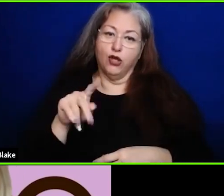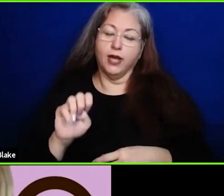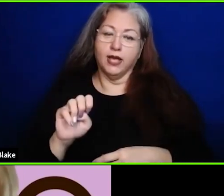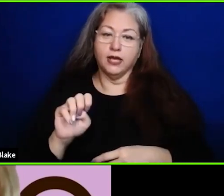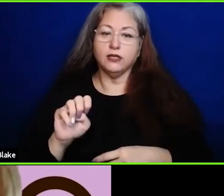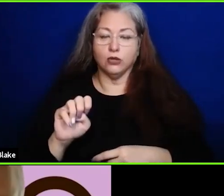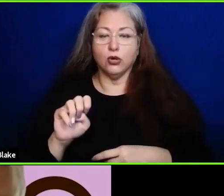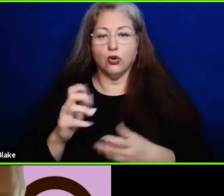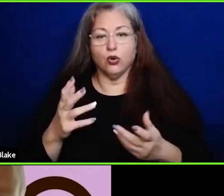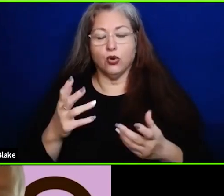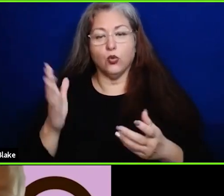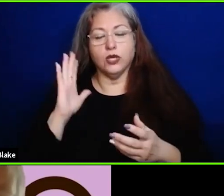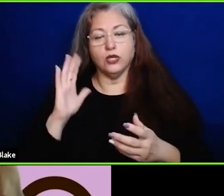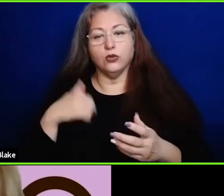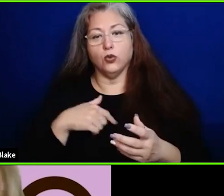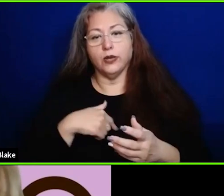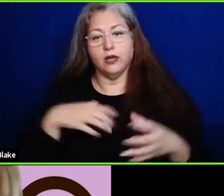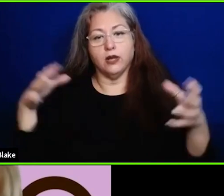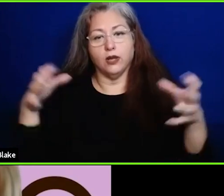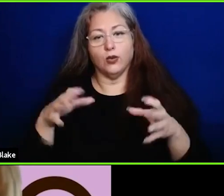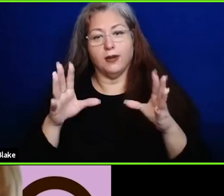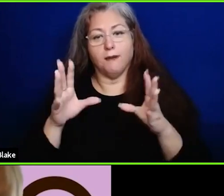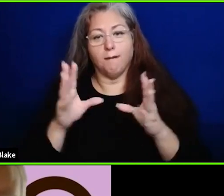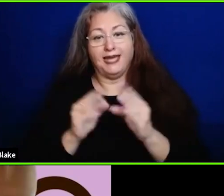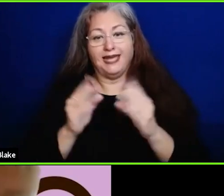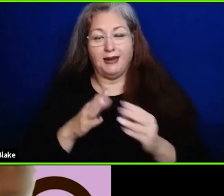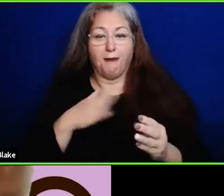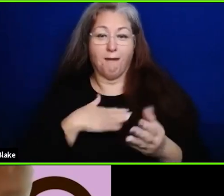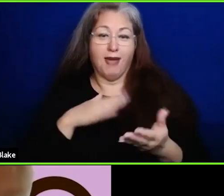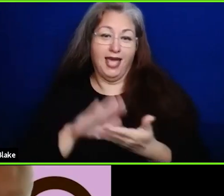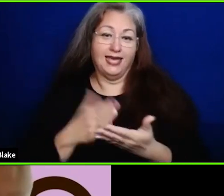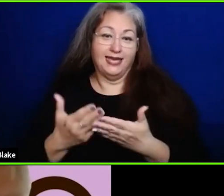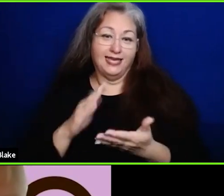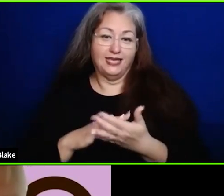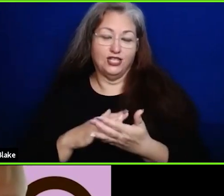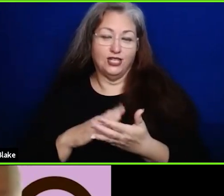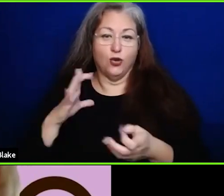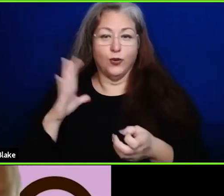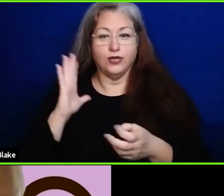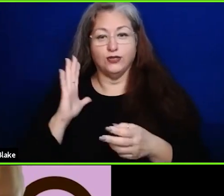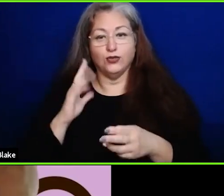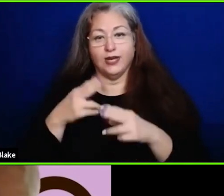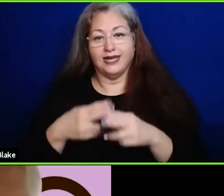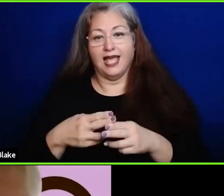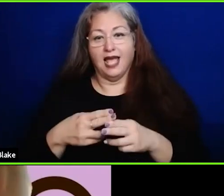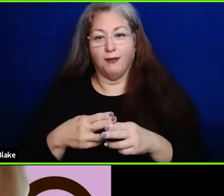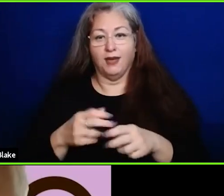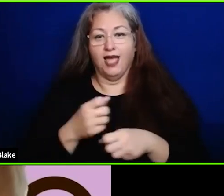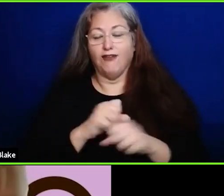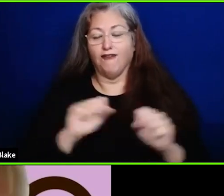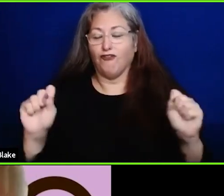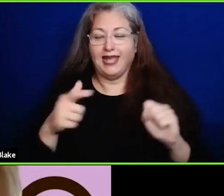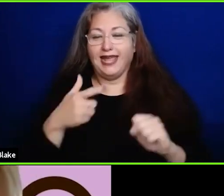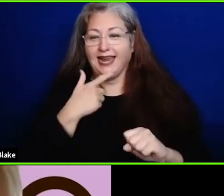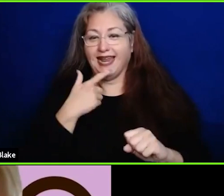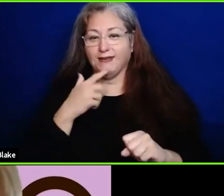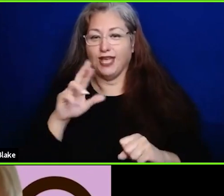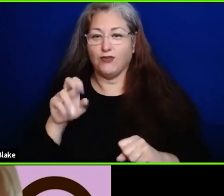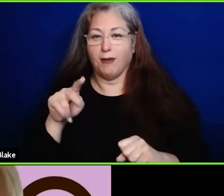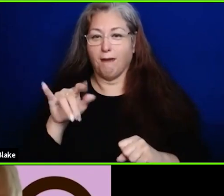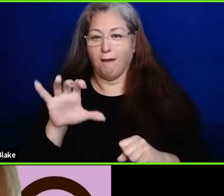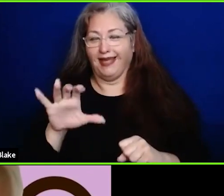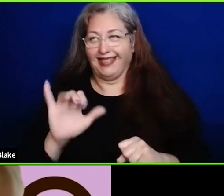So we used to meet in my kitchen, which we used to name Free Lesbian Republic, my little